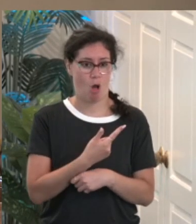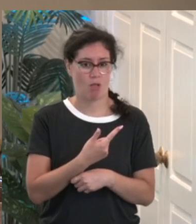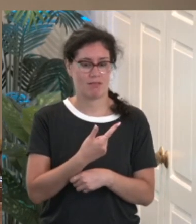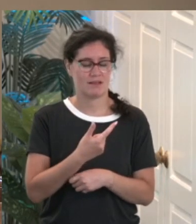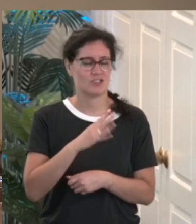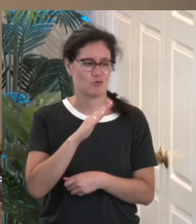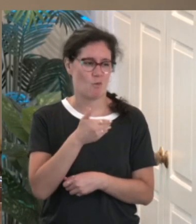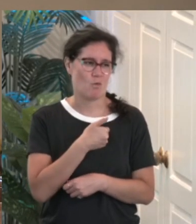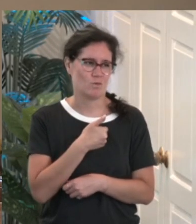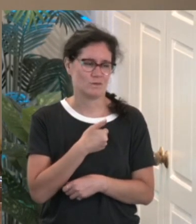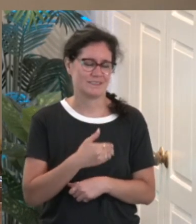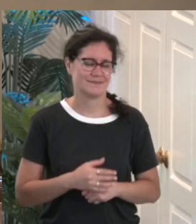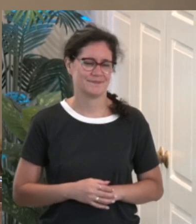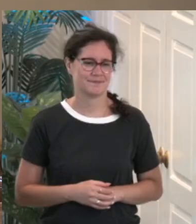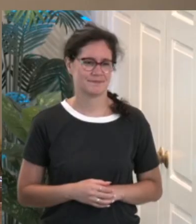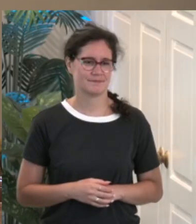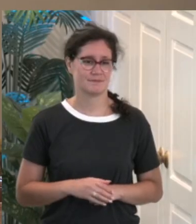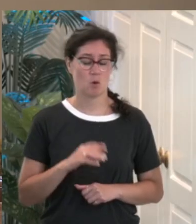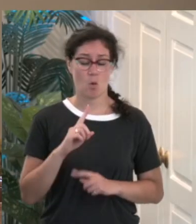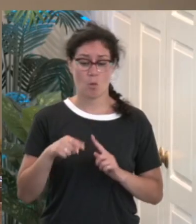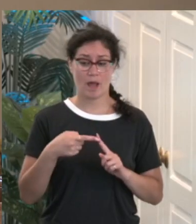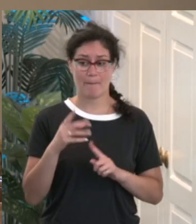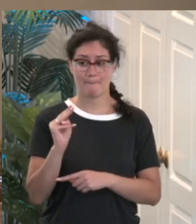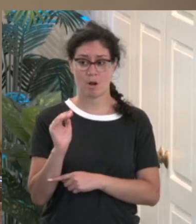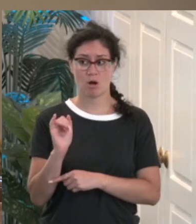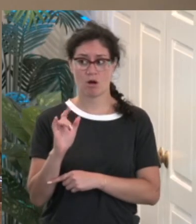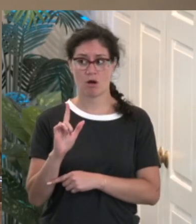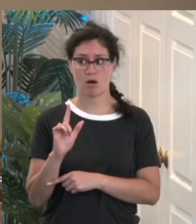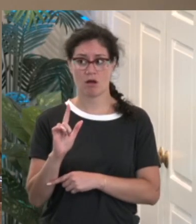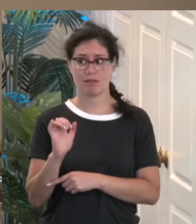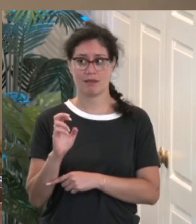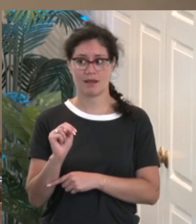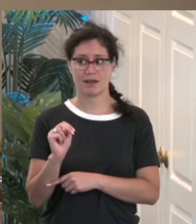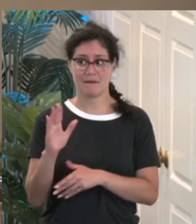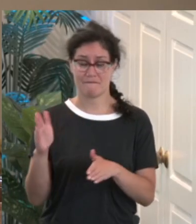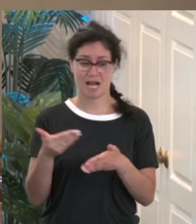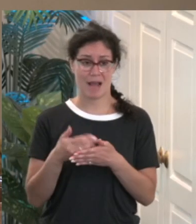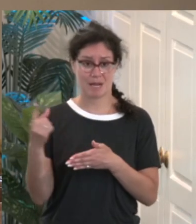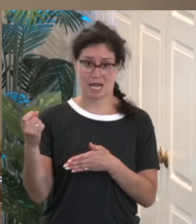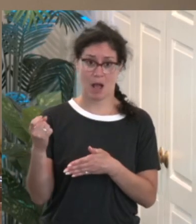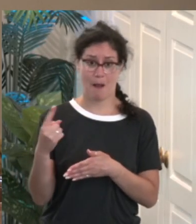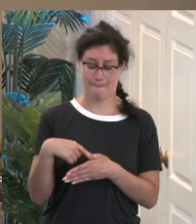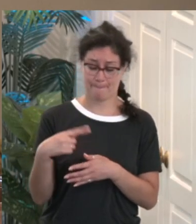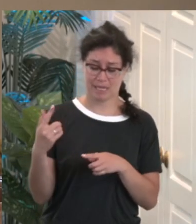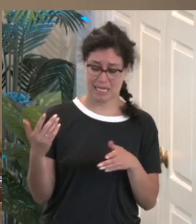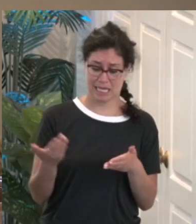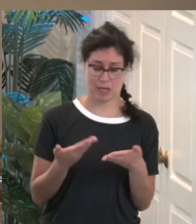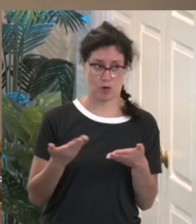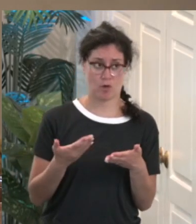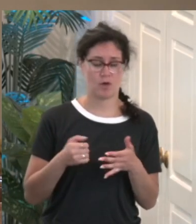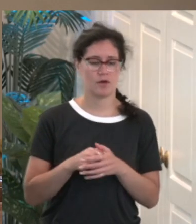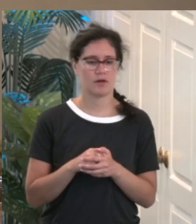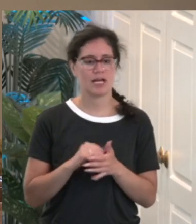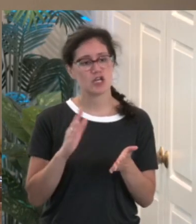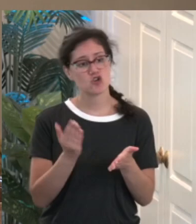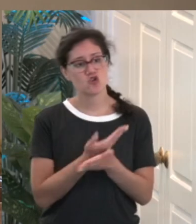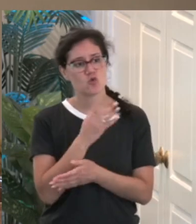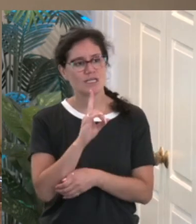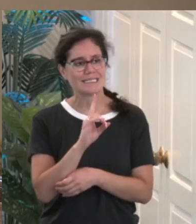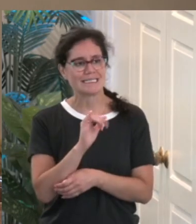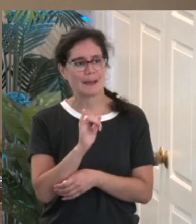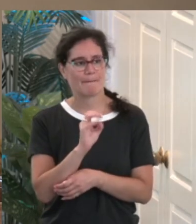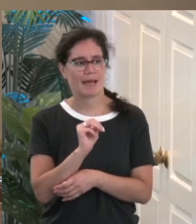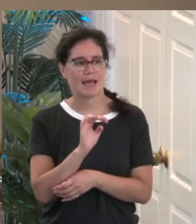When Marlon invited me to come over here, New Dimensions had just